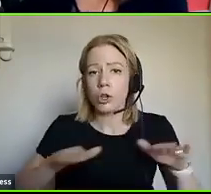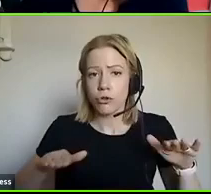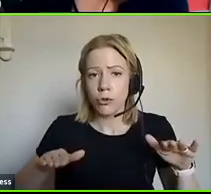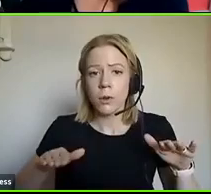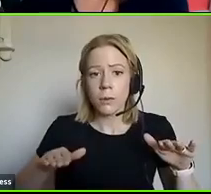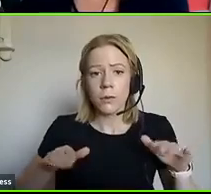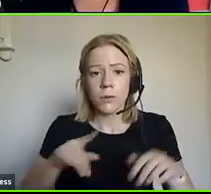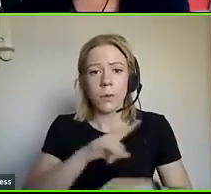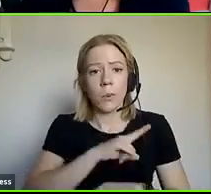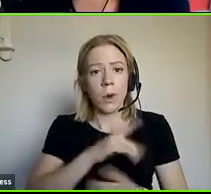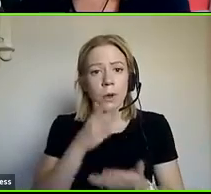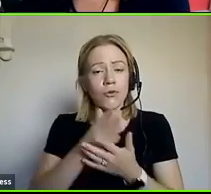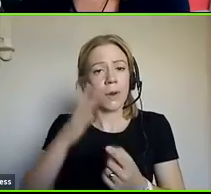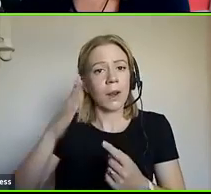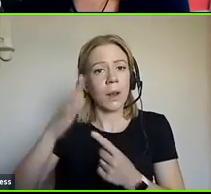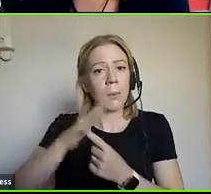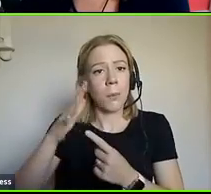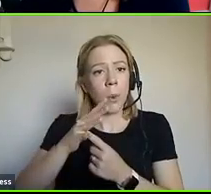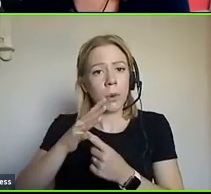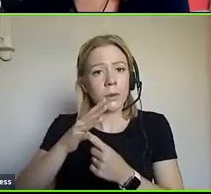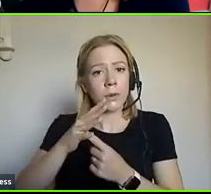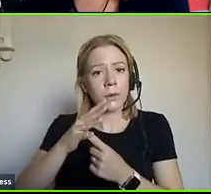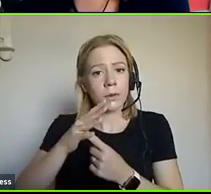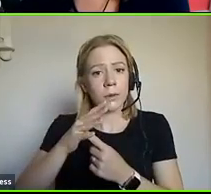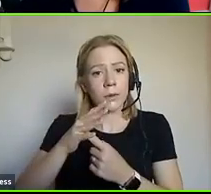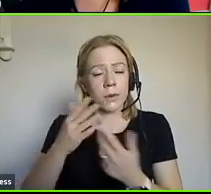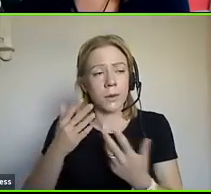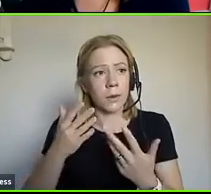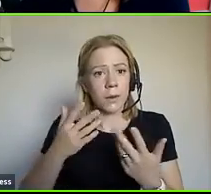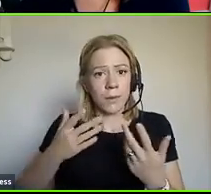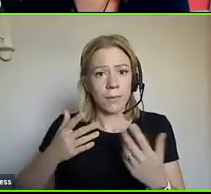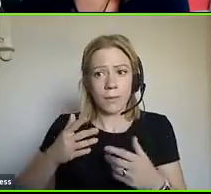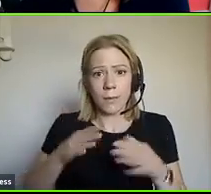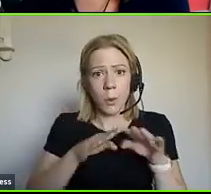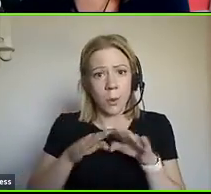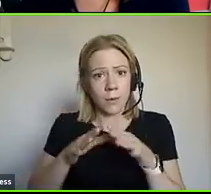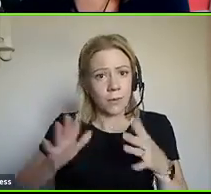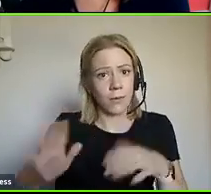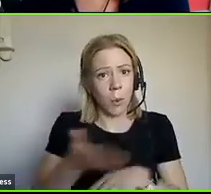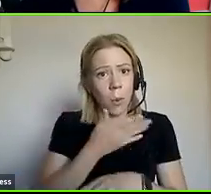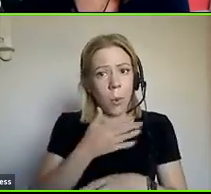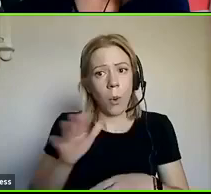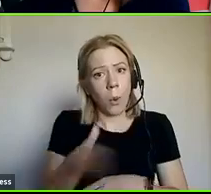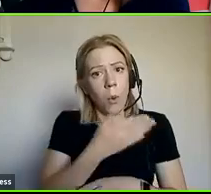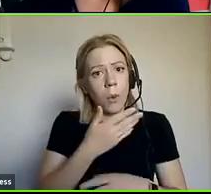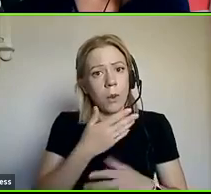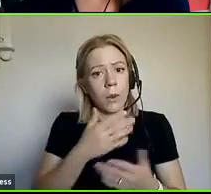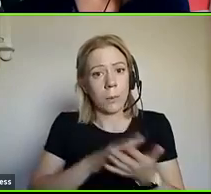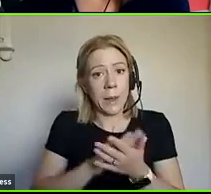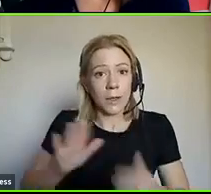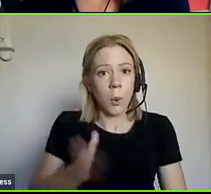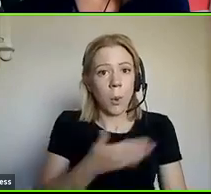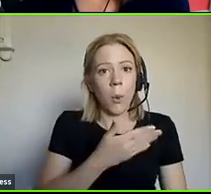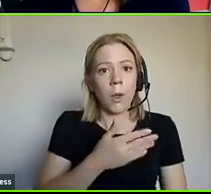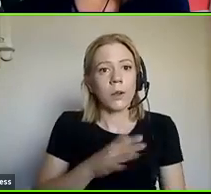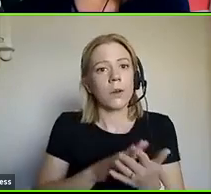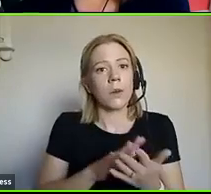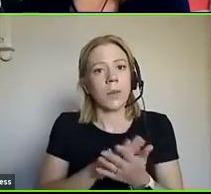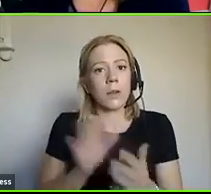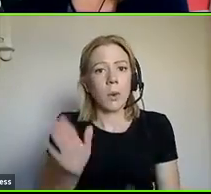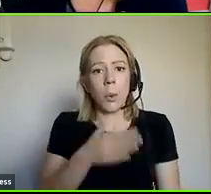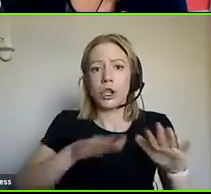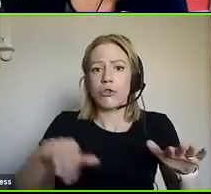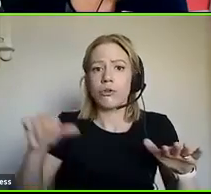maybe to finish with all is all, and all means all children in inclusion, and that